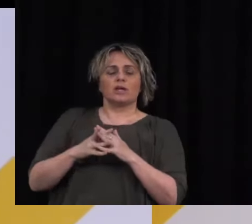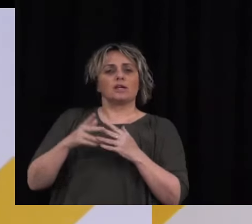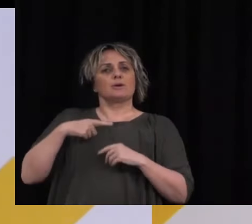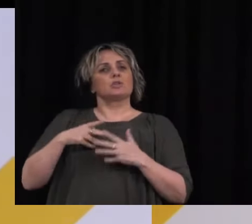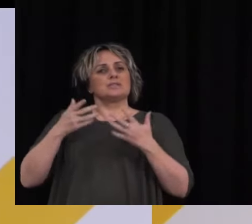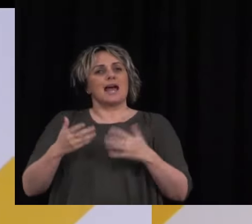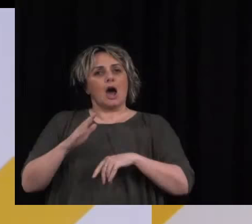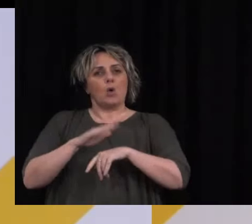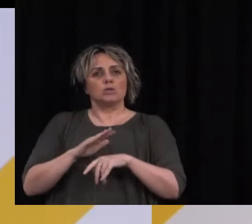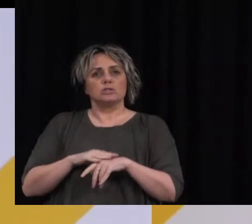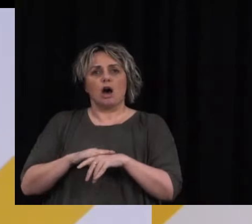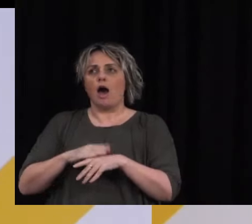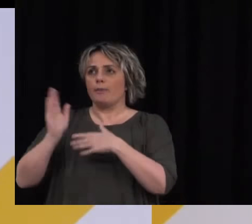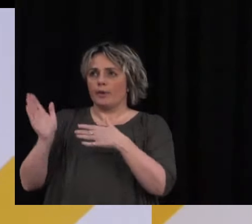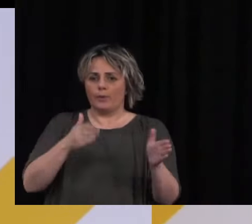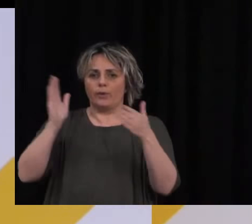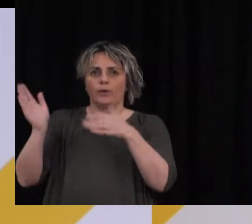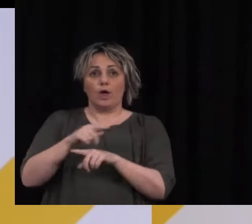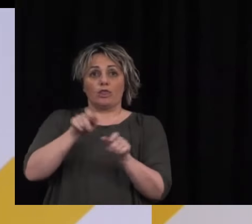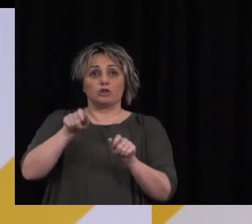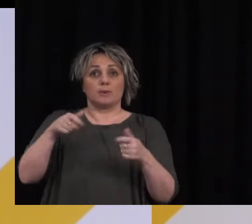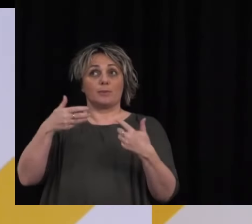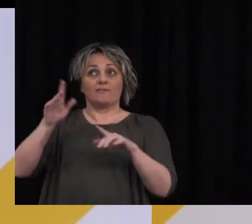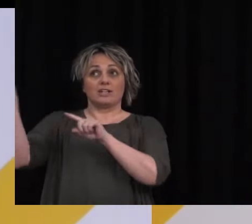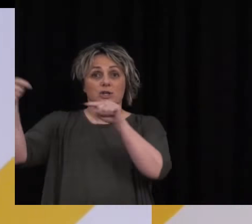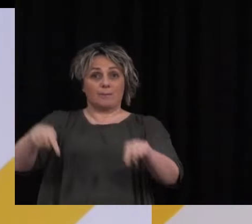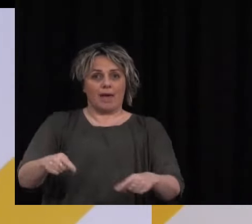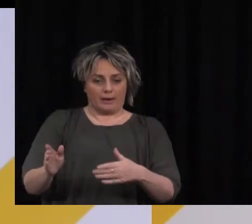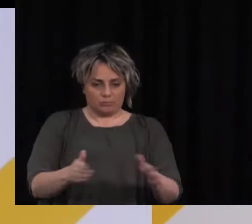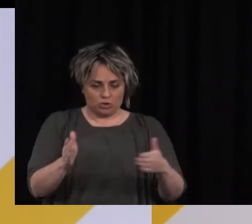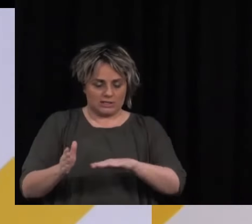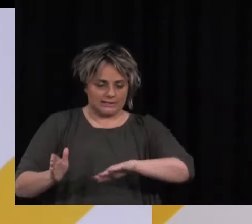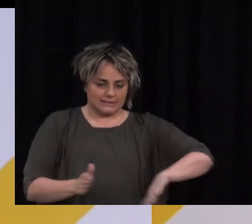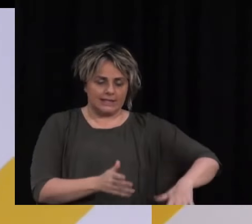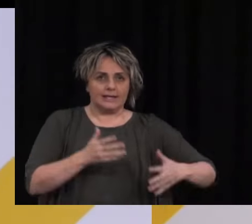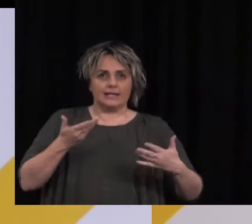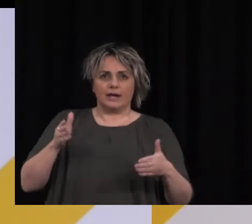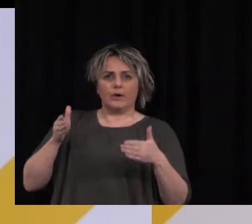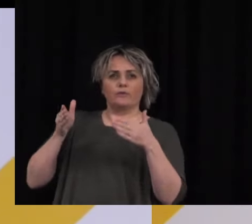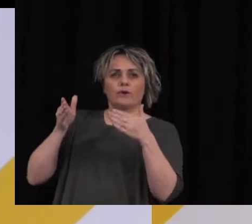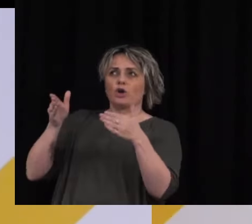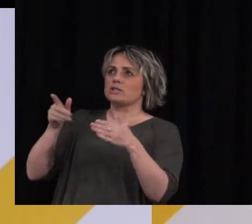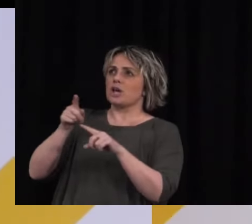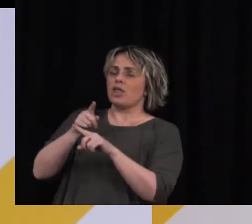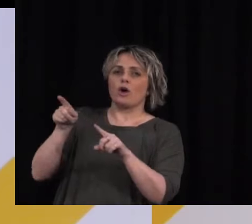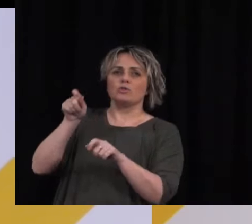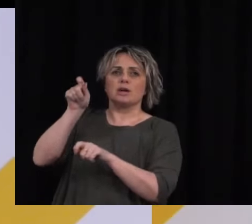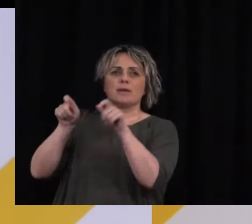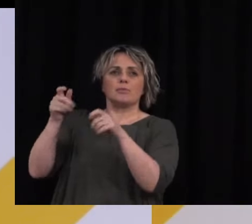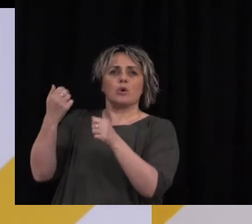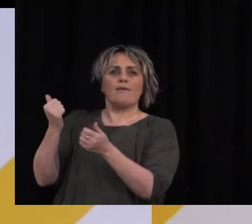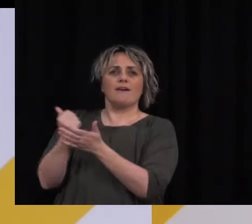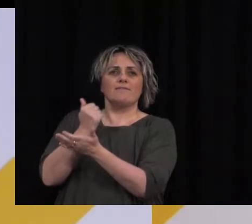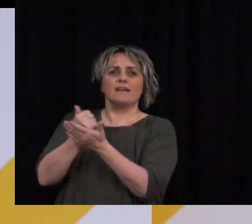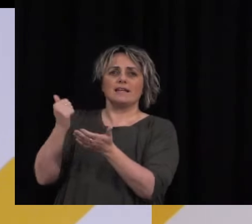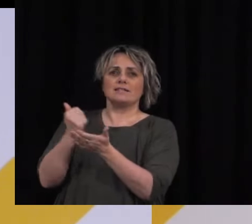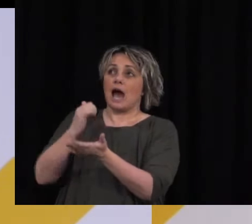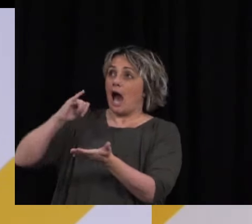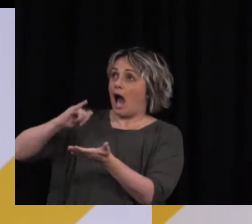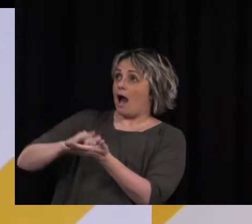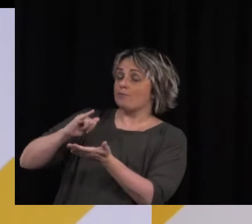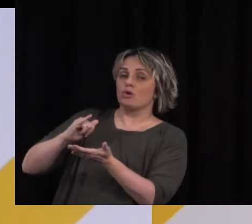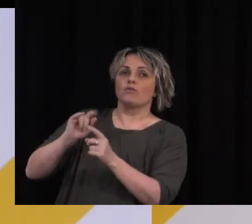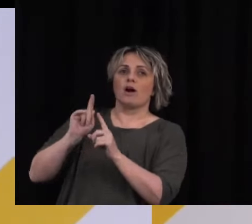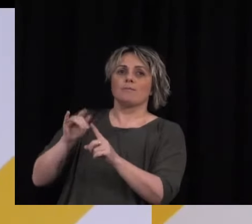to process those who have returned, to assess those visas that have been approved but where